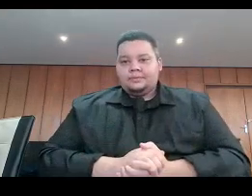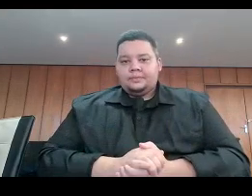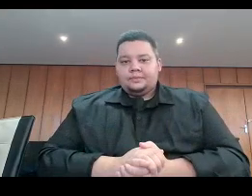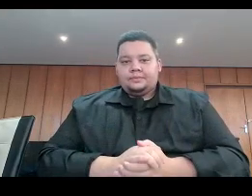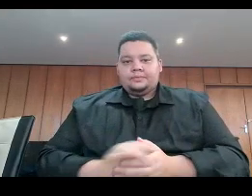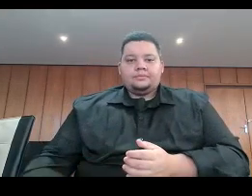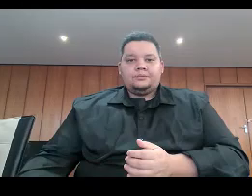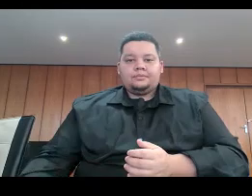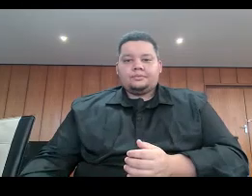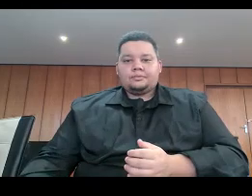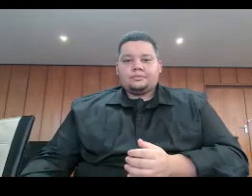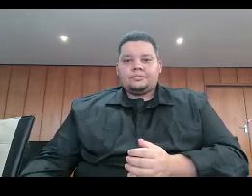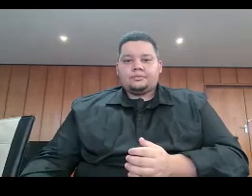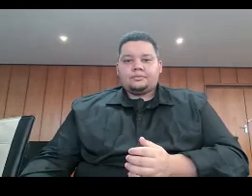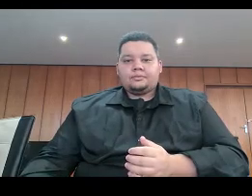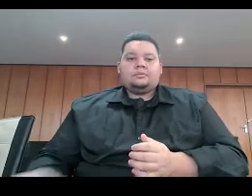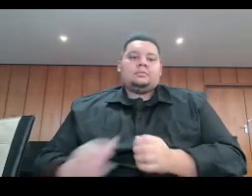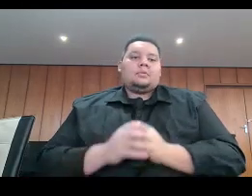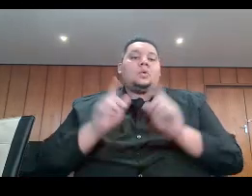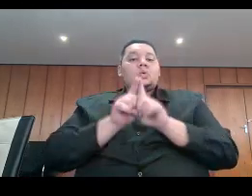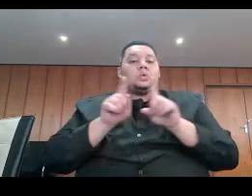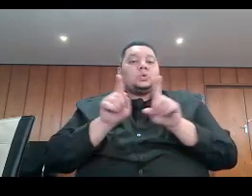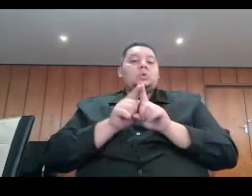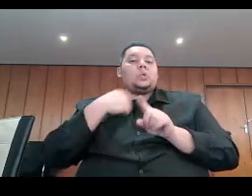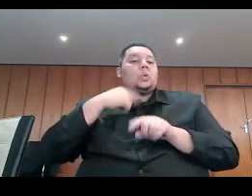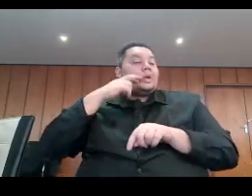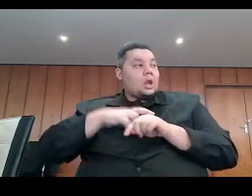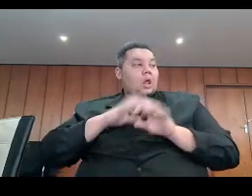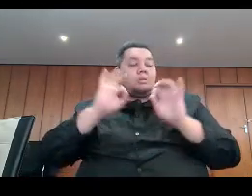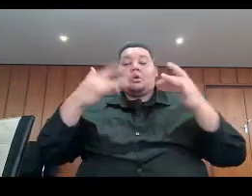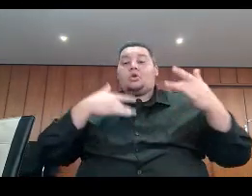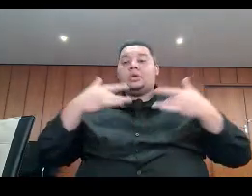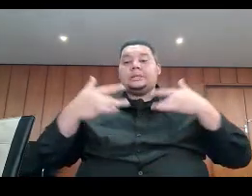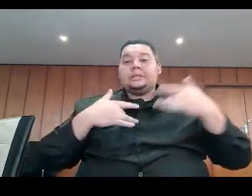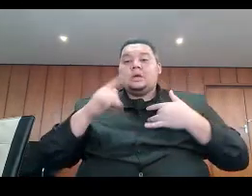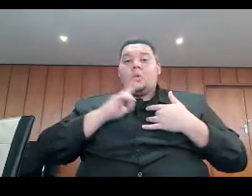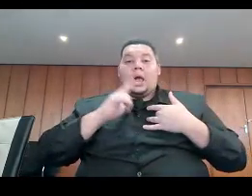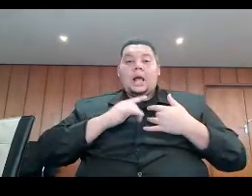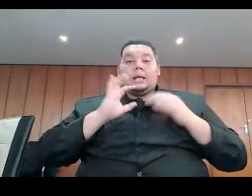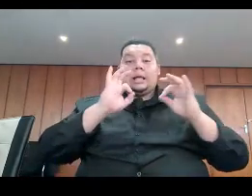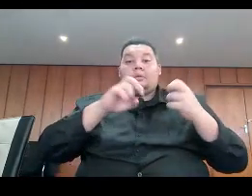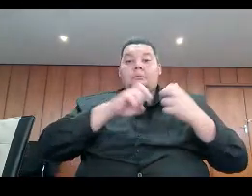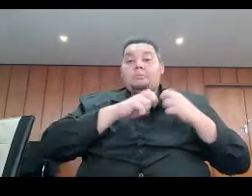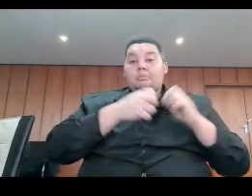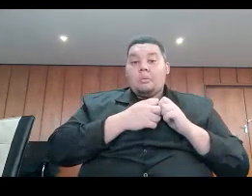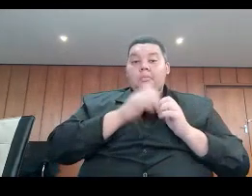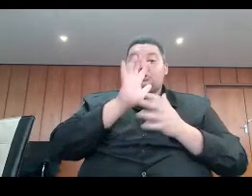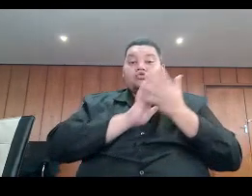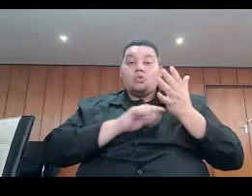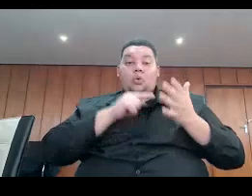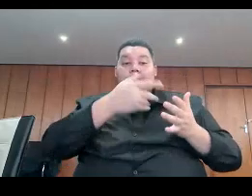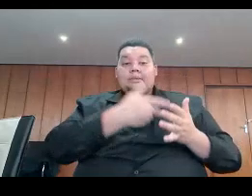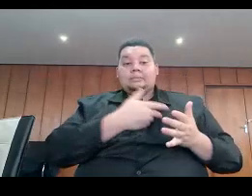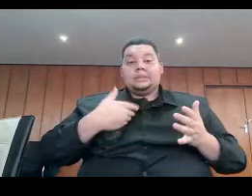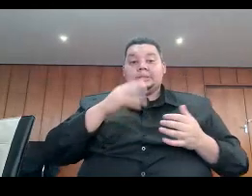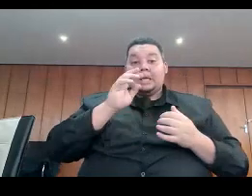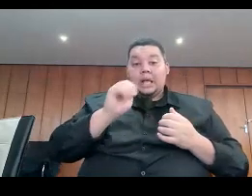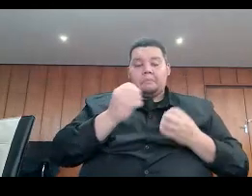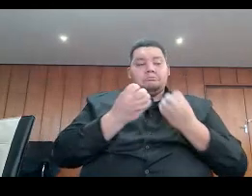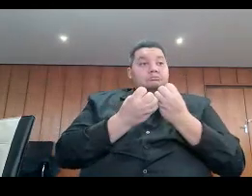So we must also be concerned because this problem, the story of Mrs. M, is a story of